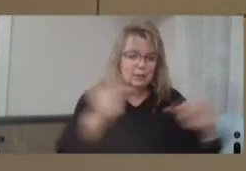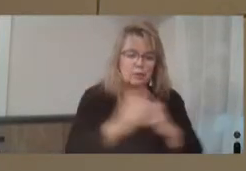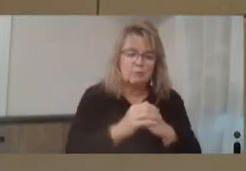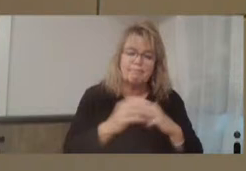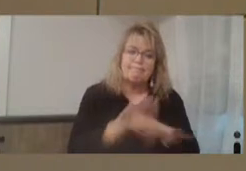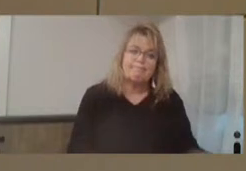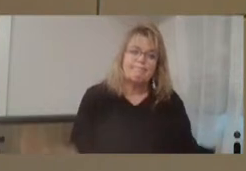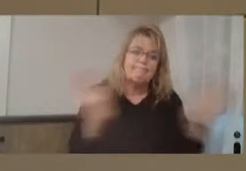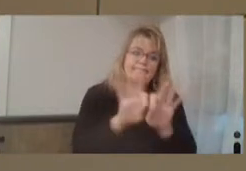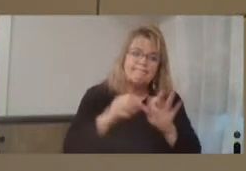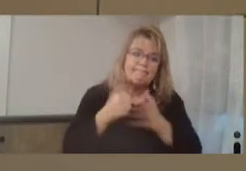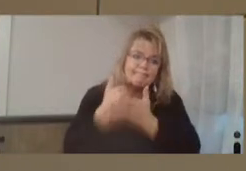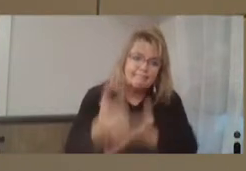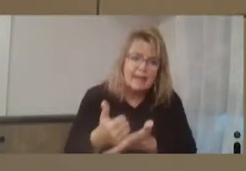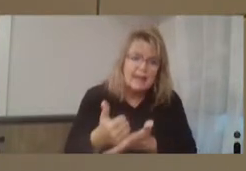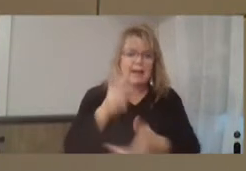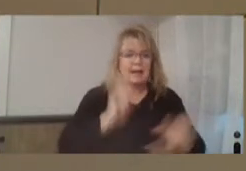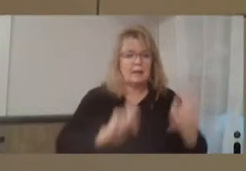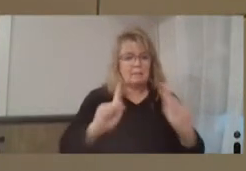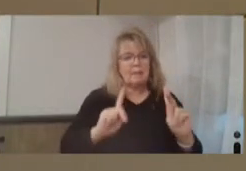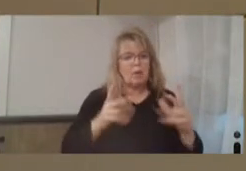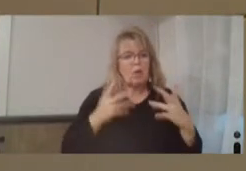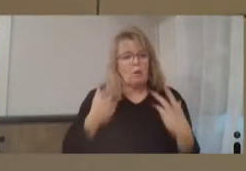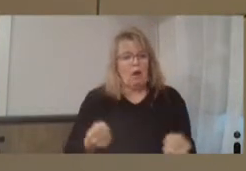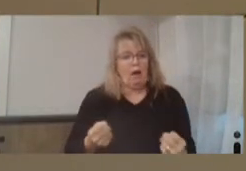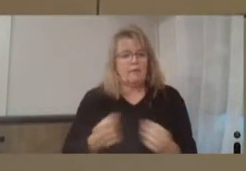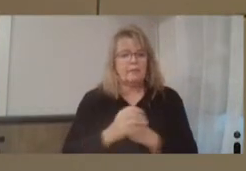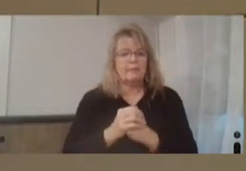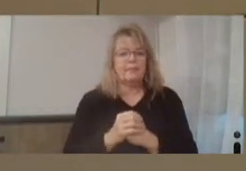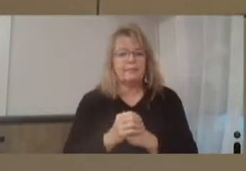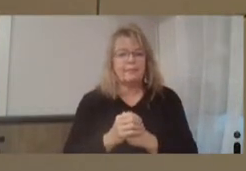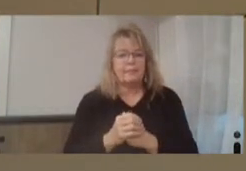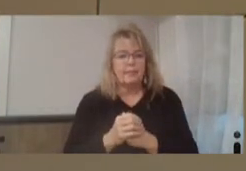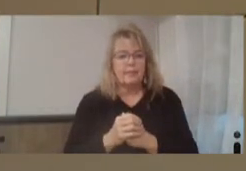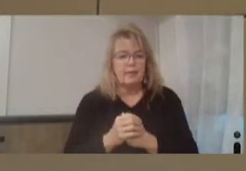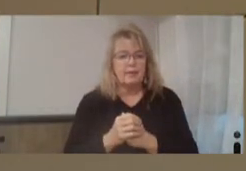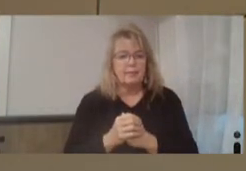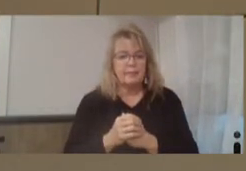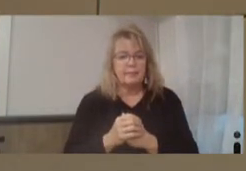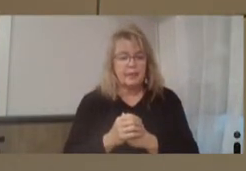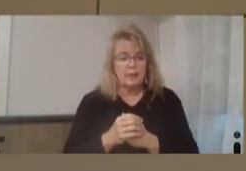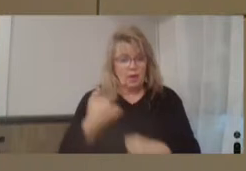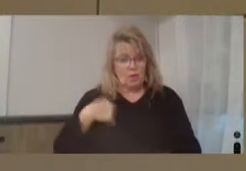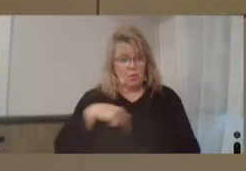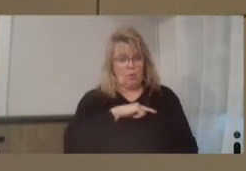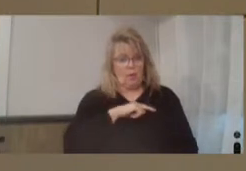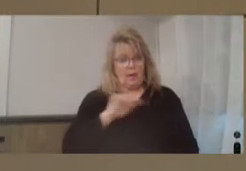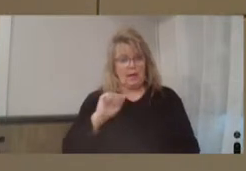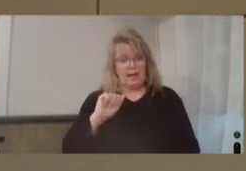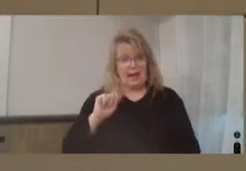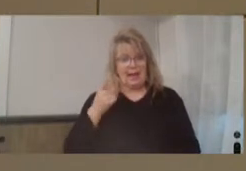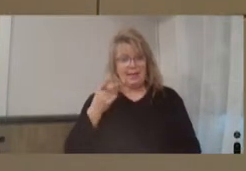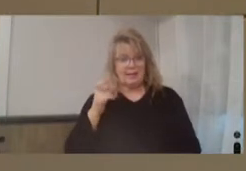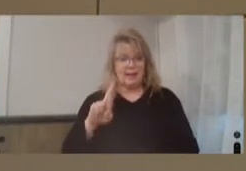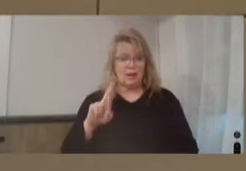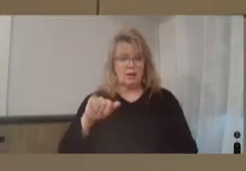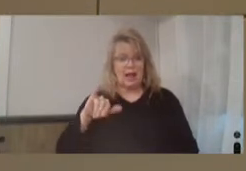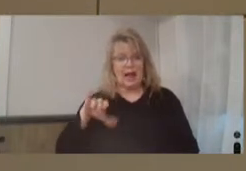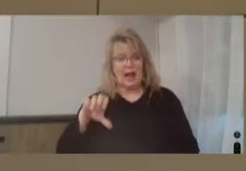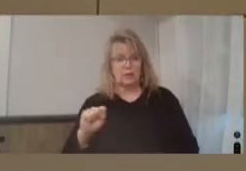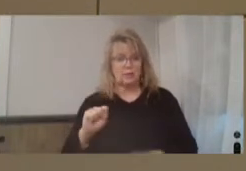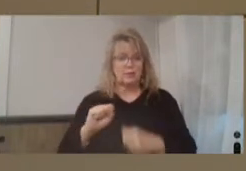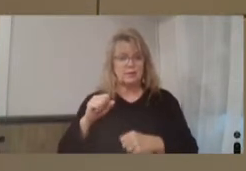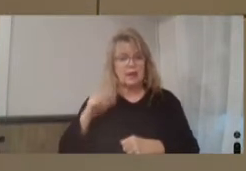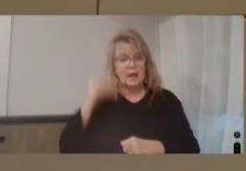help aid individuals in recovery. Now, therefore, we, Phi Alexander Lyles, Mayor of Charlotte,